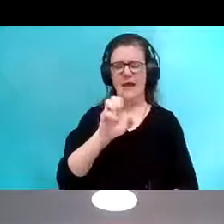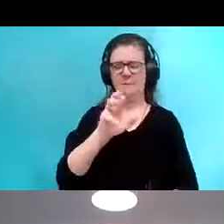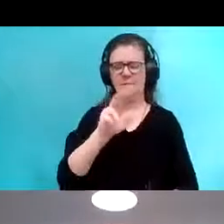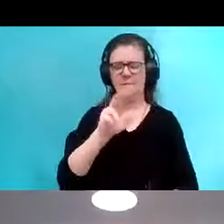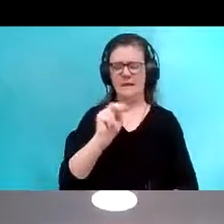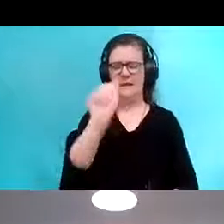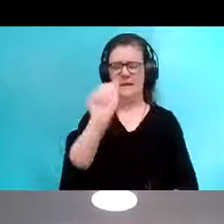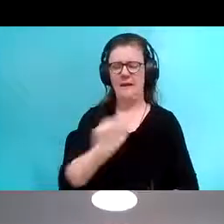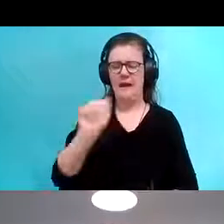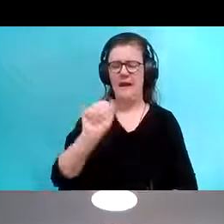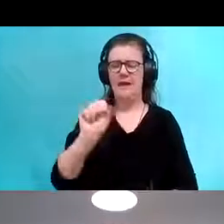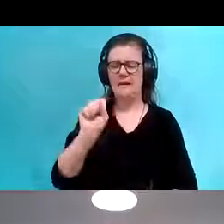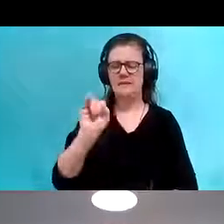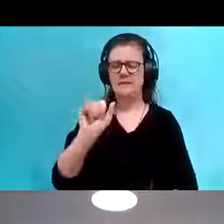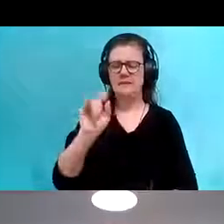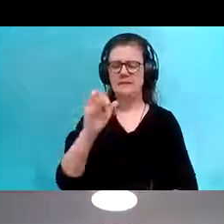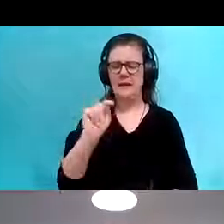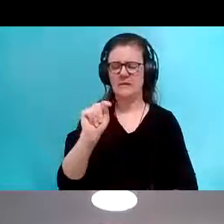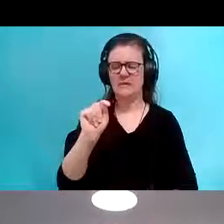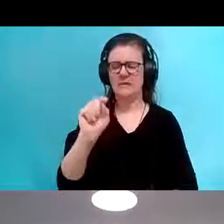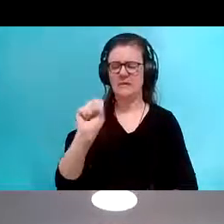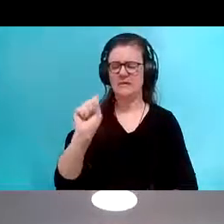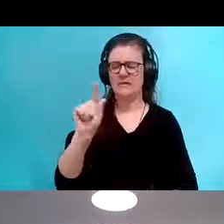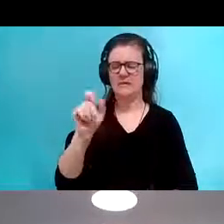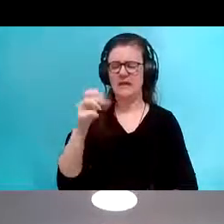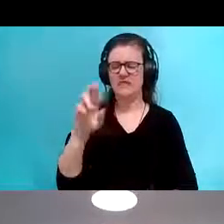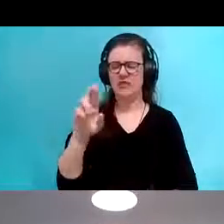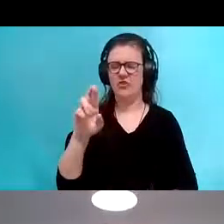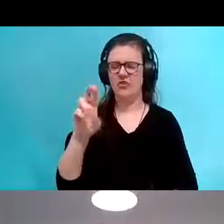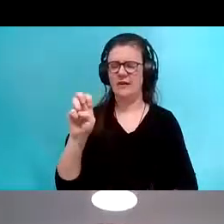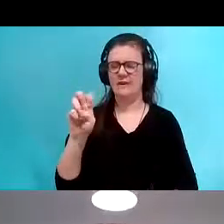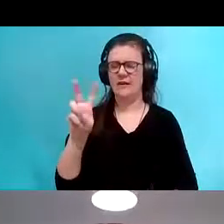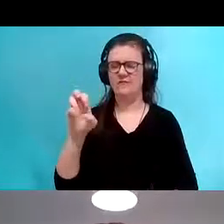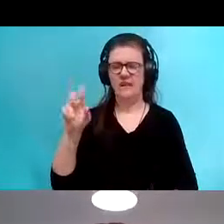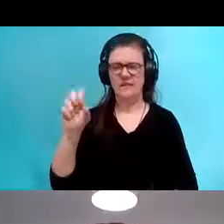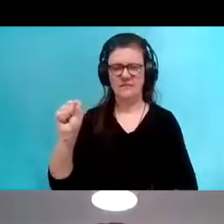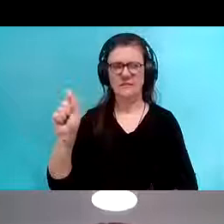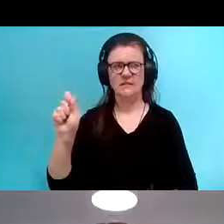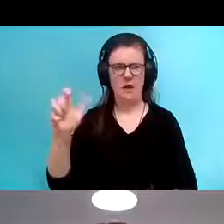admin@sightsaversevents.com, where the MYT team will help you. I'd like to now hand over to Dom.